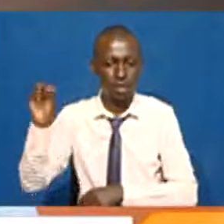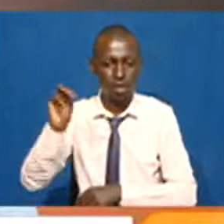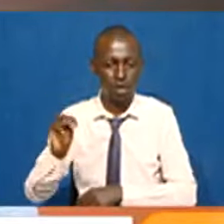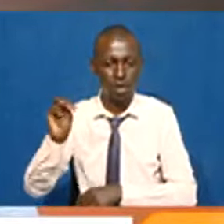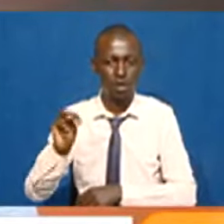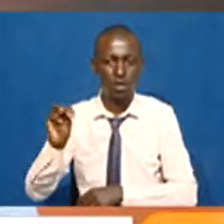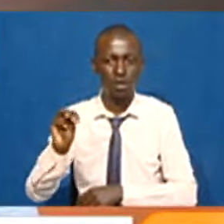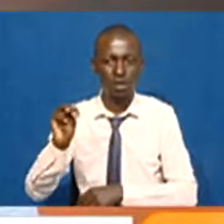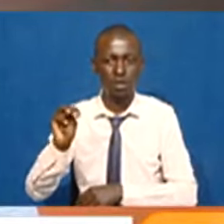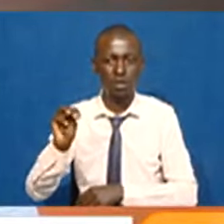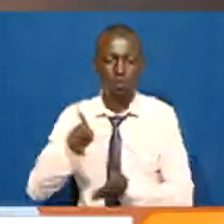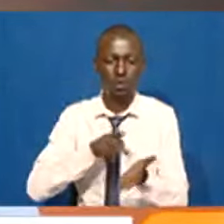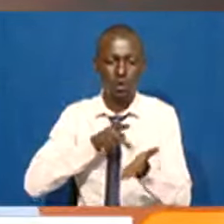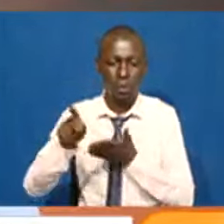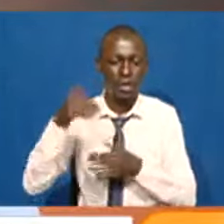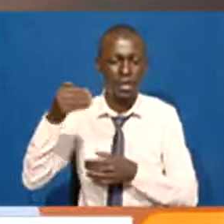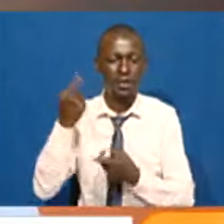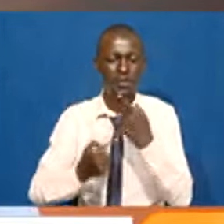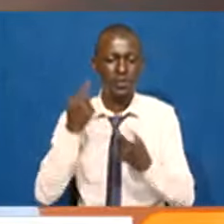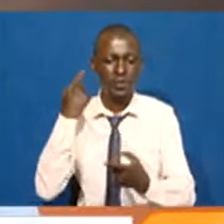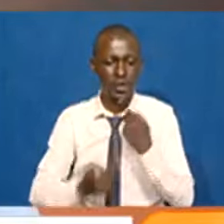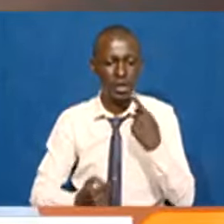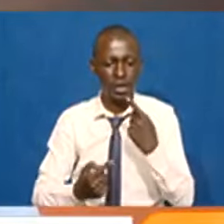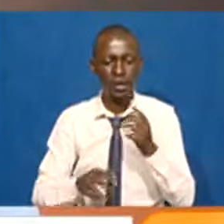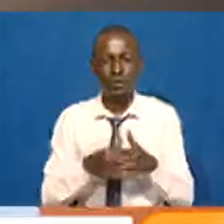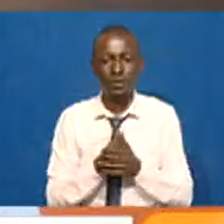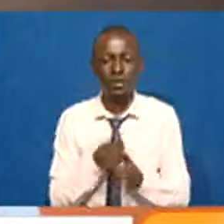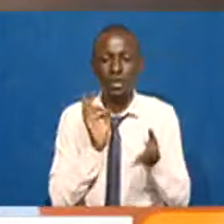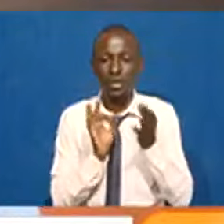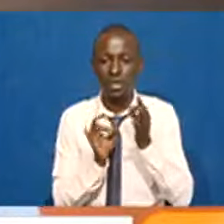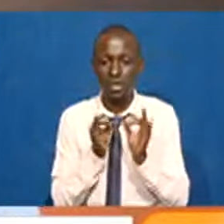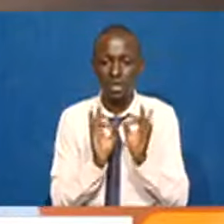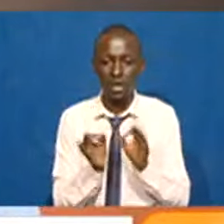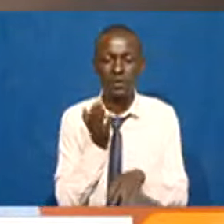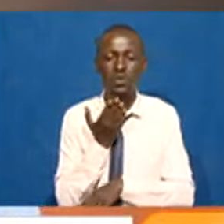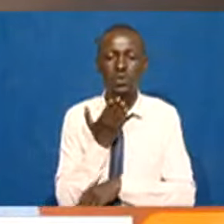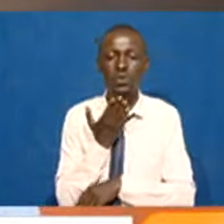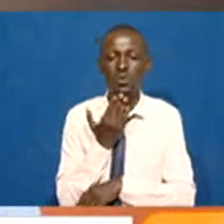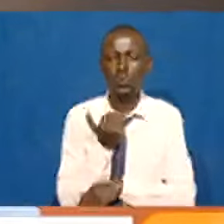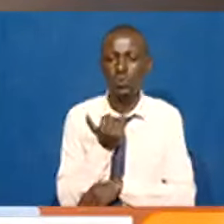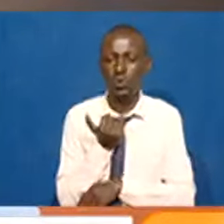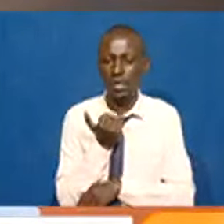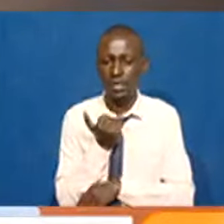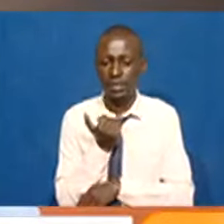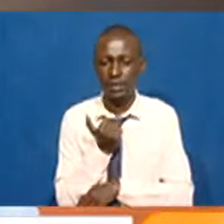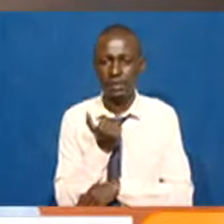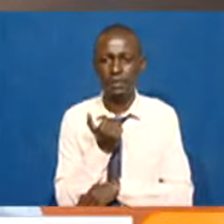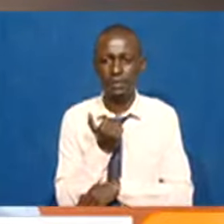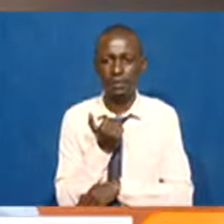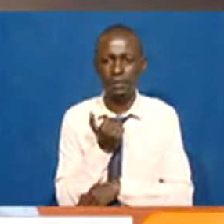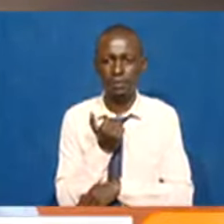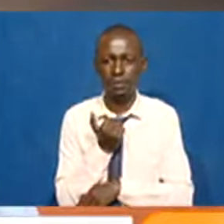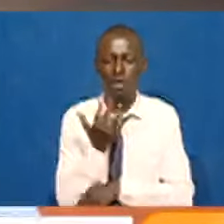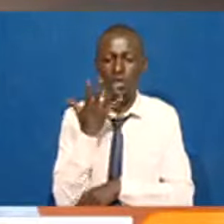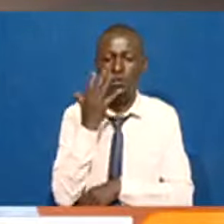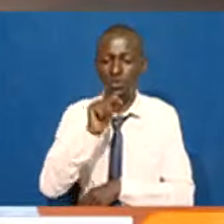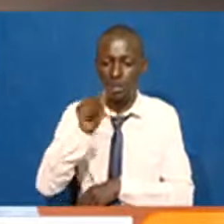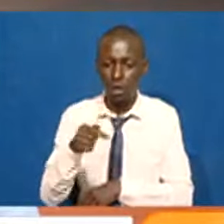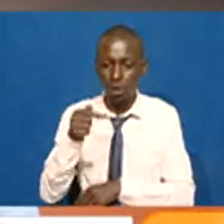pay annually. Okay. Like for if you want to be given a cash of